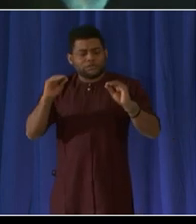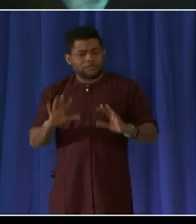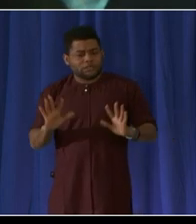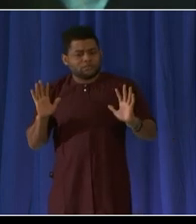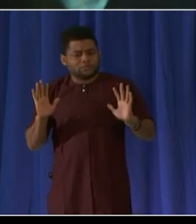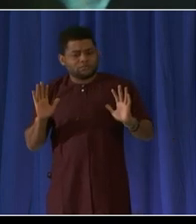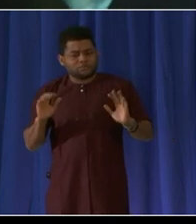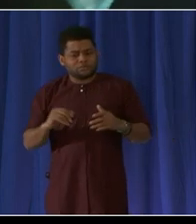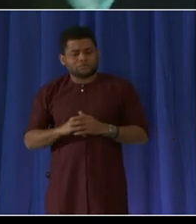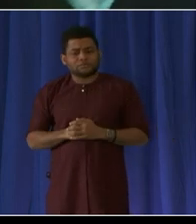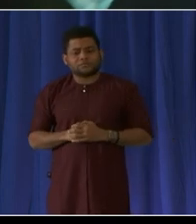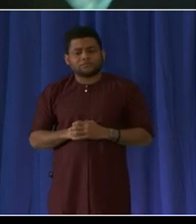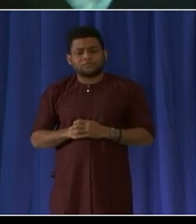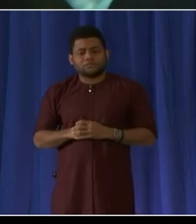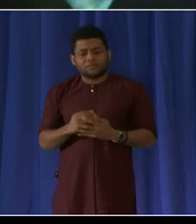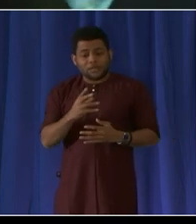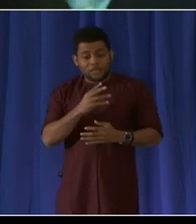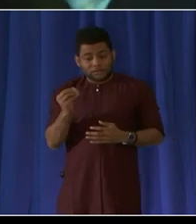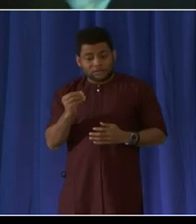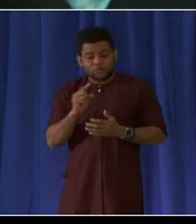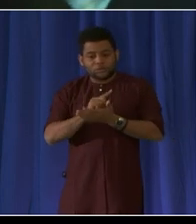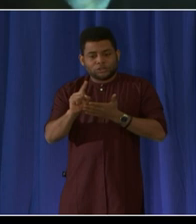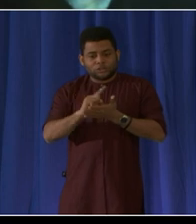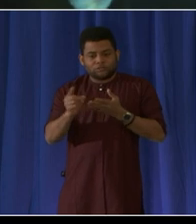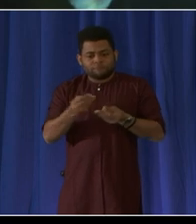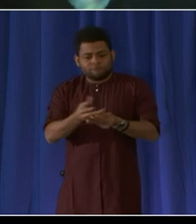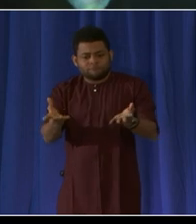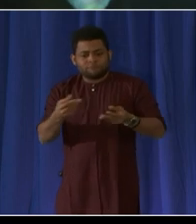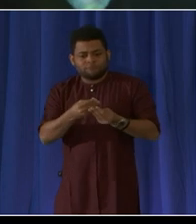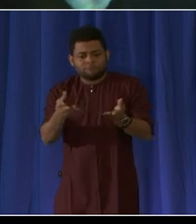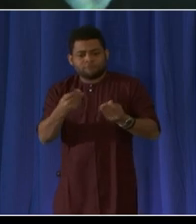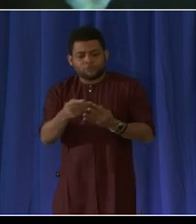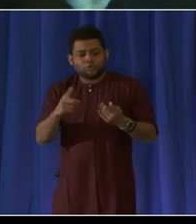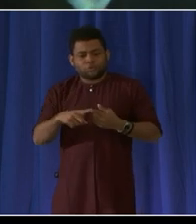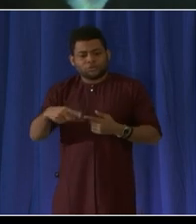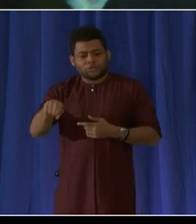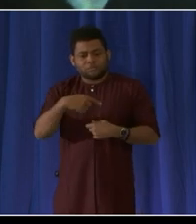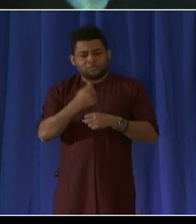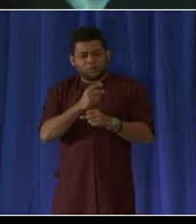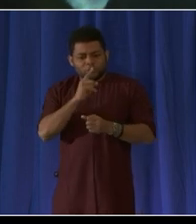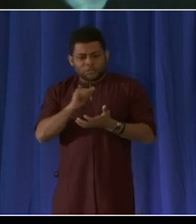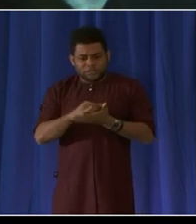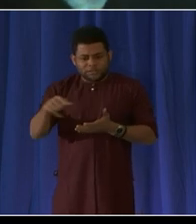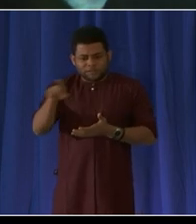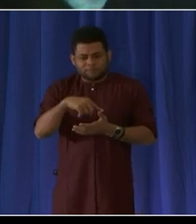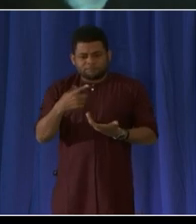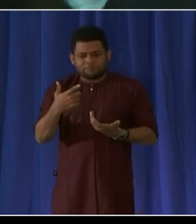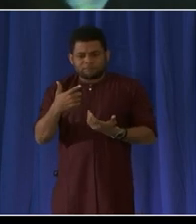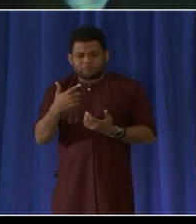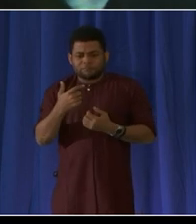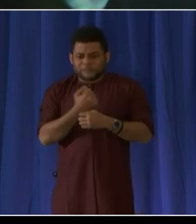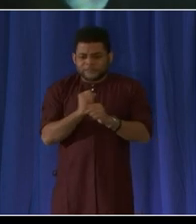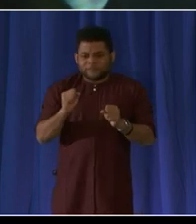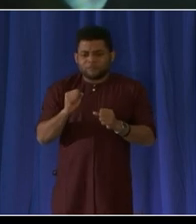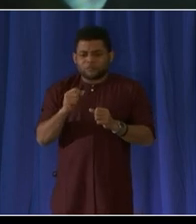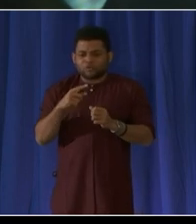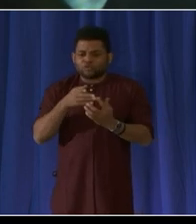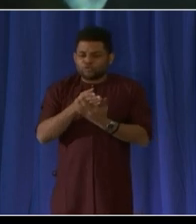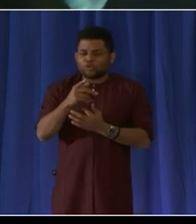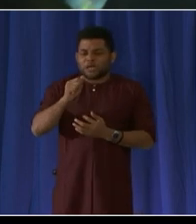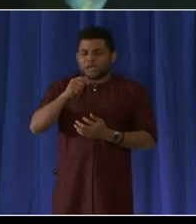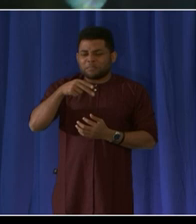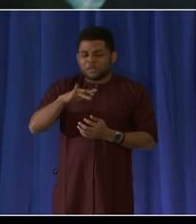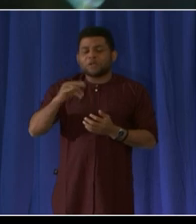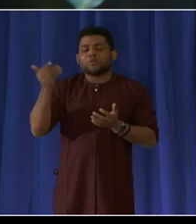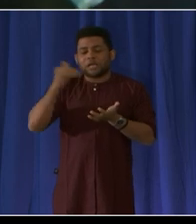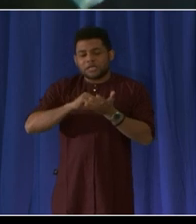we will continue with that weekly distribution through mid-April, at which time we would assess